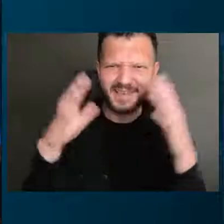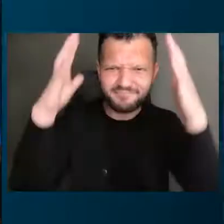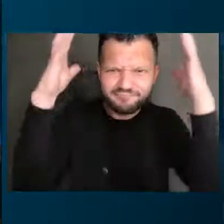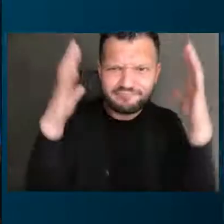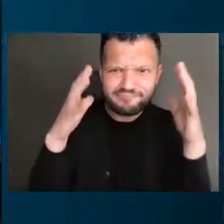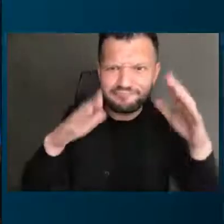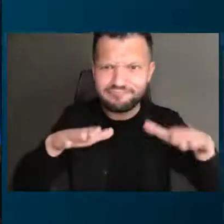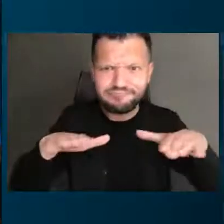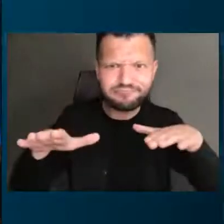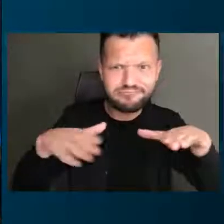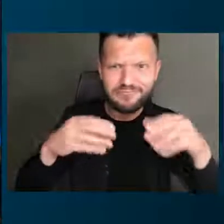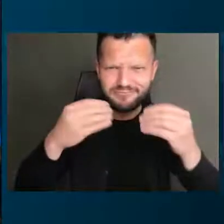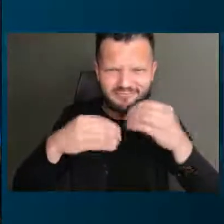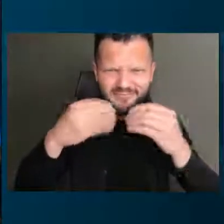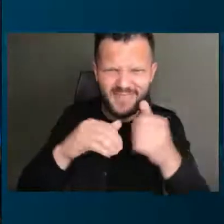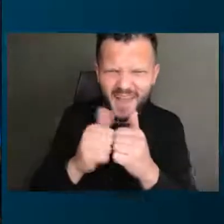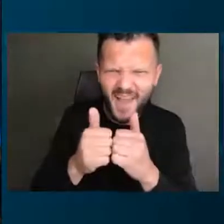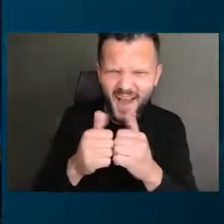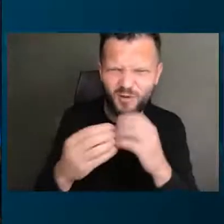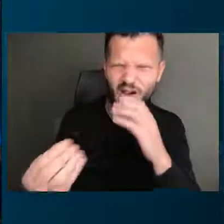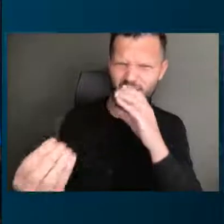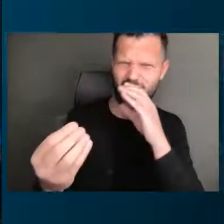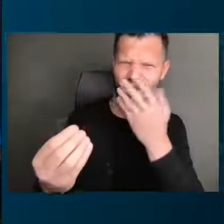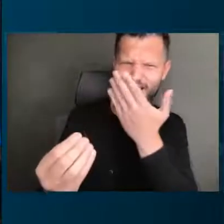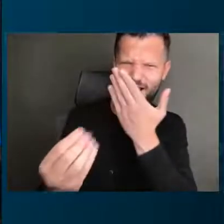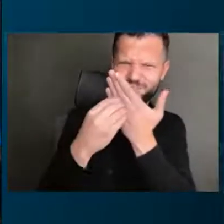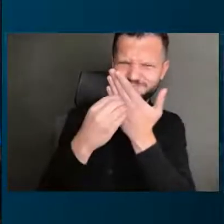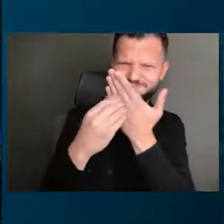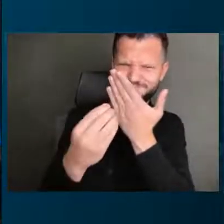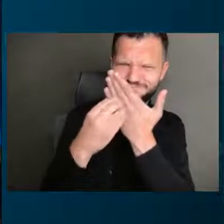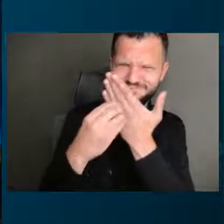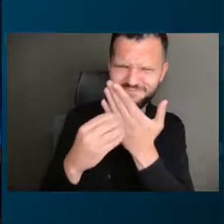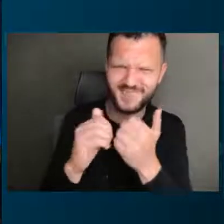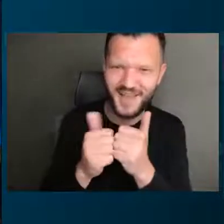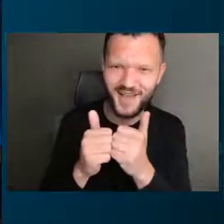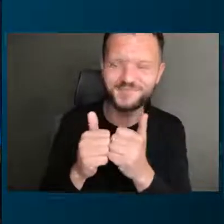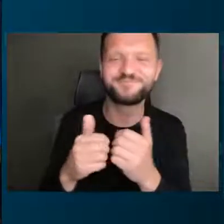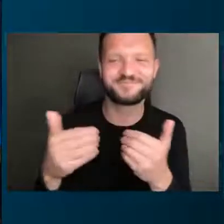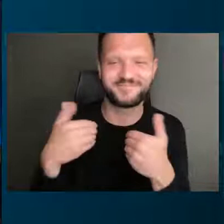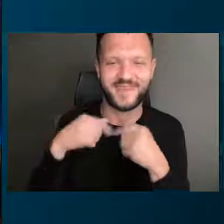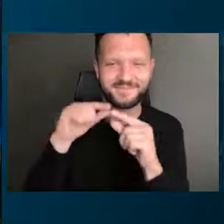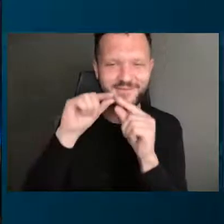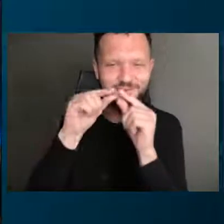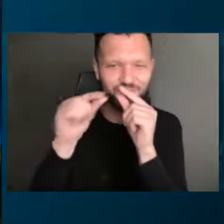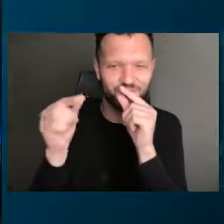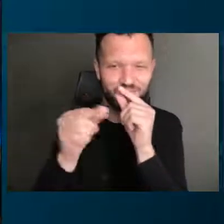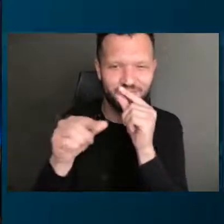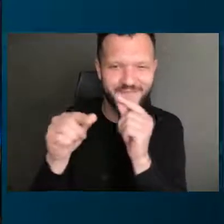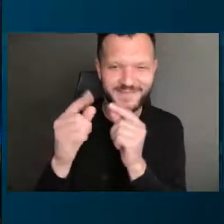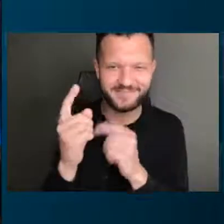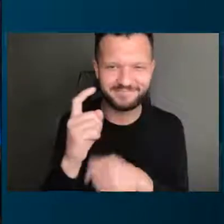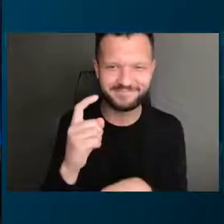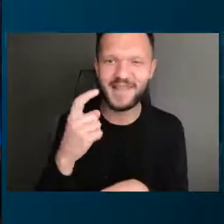the astronaut suits actually have pouches for water with straws that they can drink from, and even a little snack bar. So kind